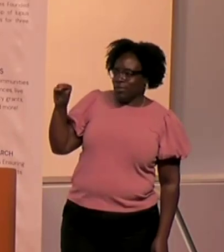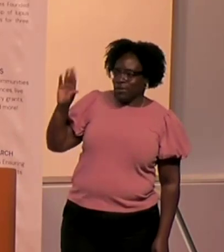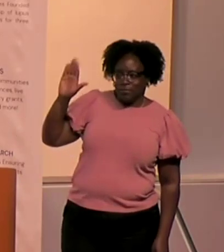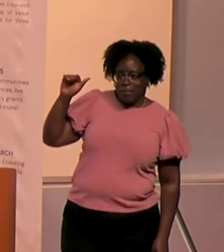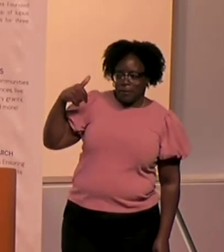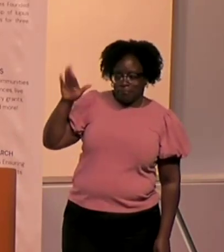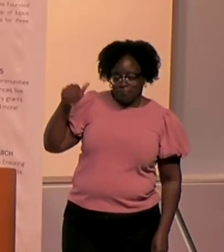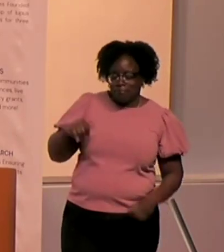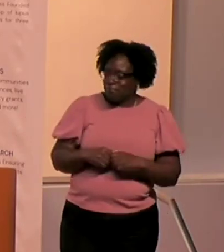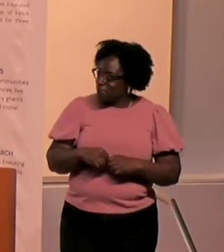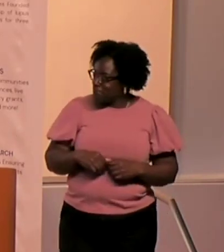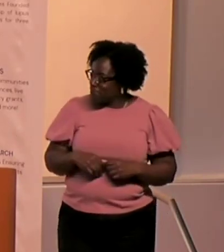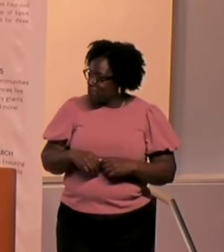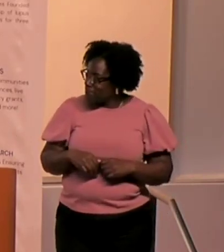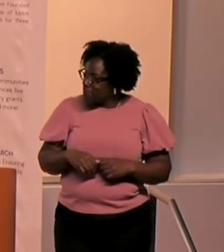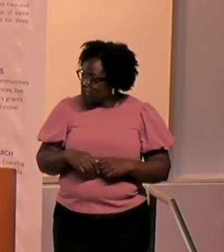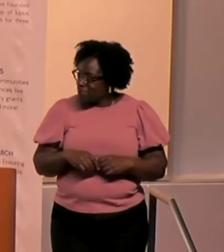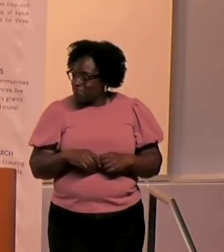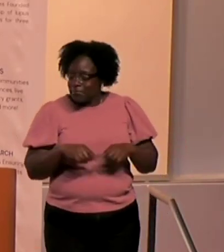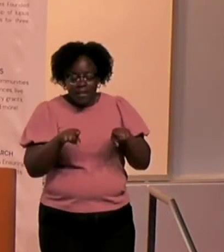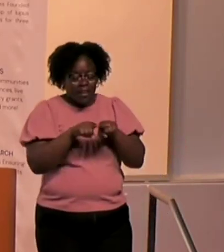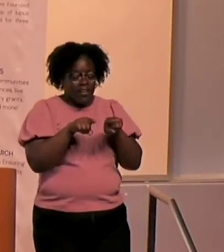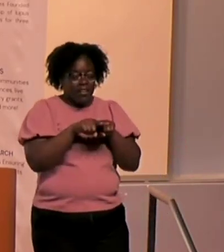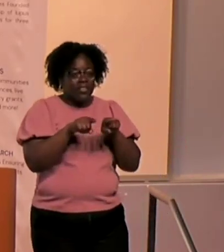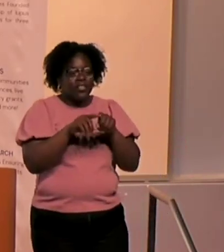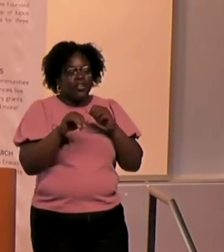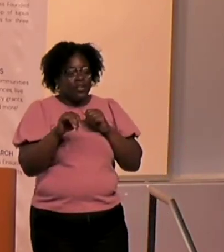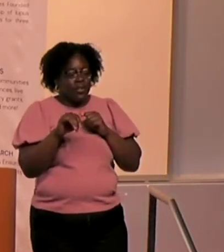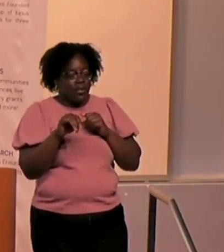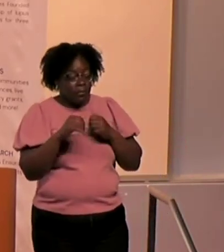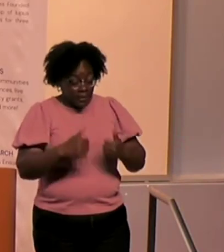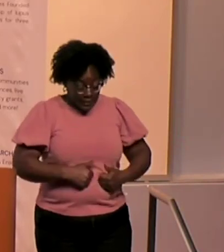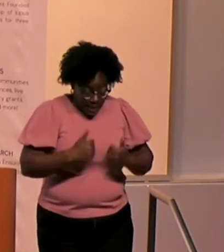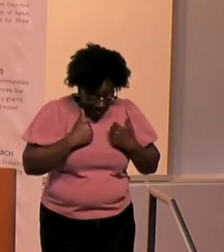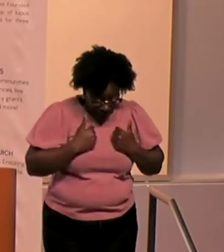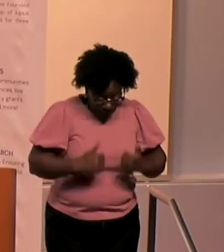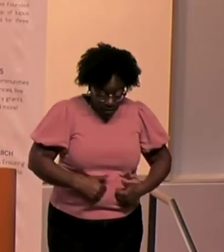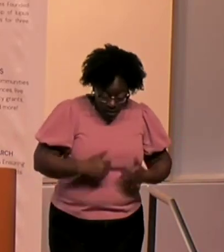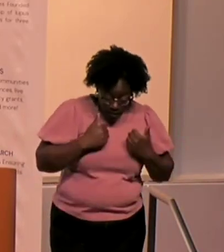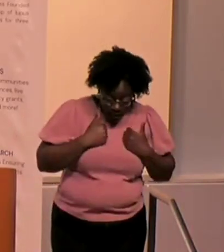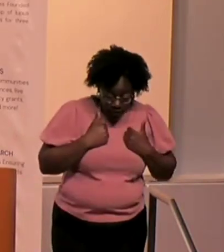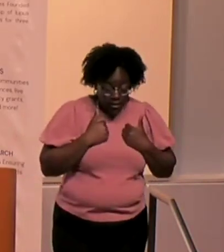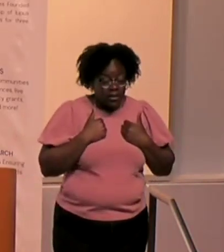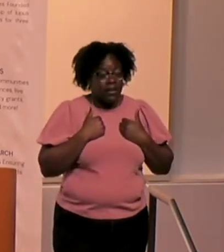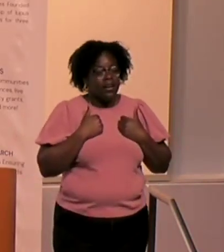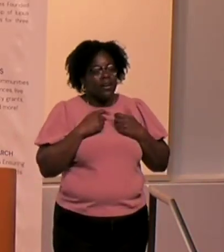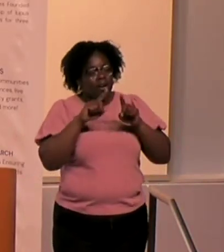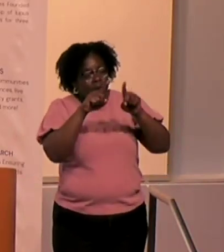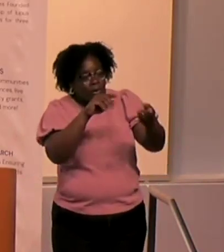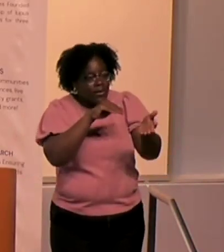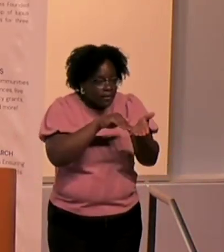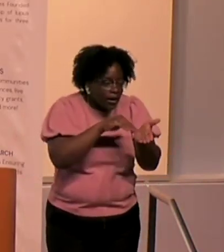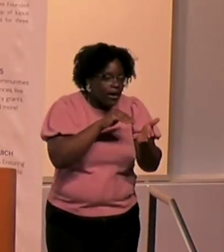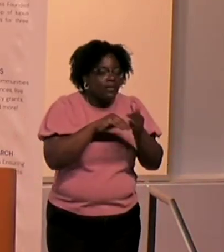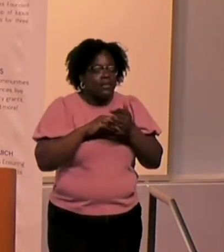Goodbye. And I think also because our lives consist so much of, you know, going to the doctor,